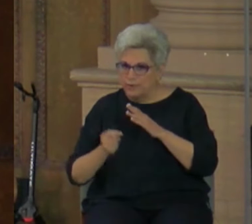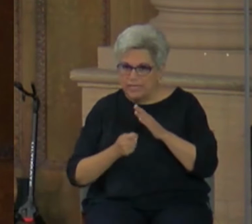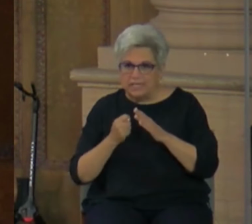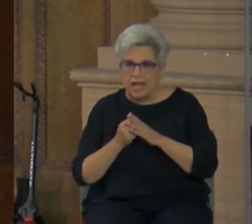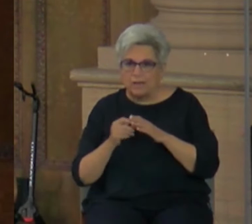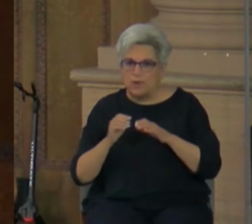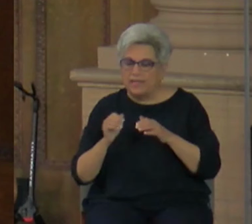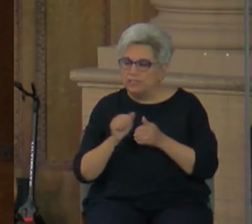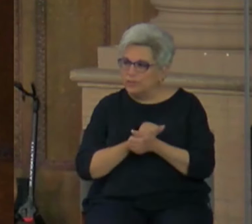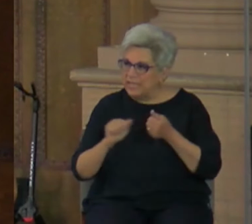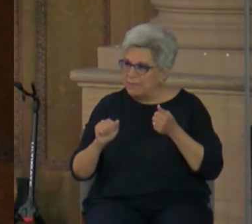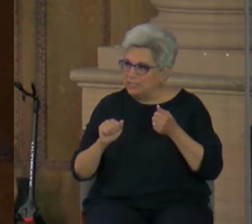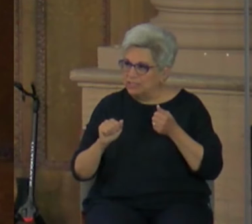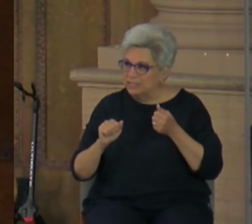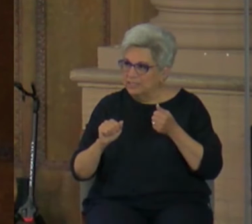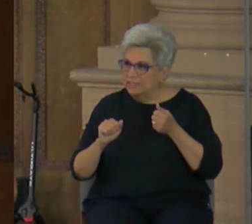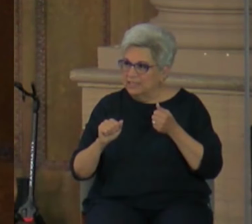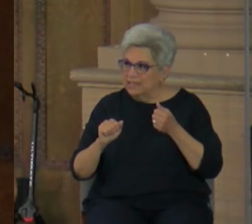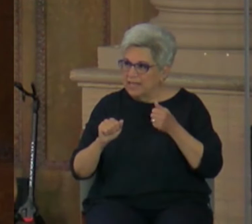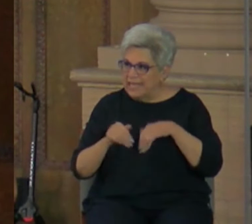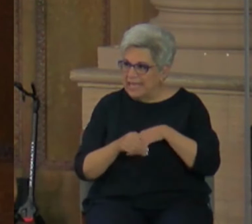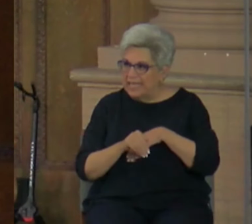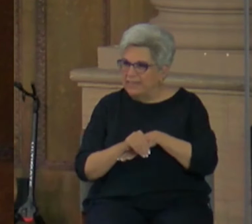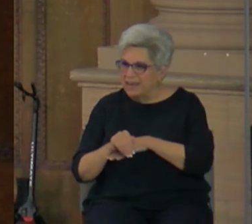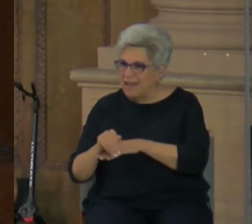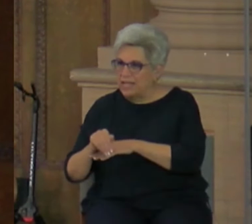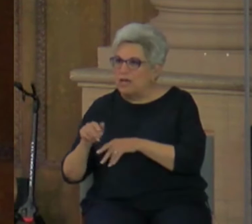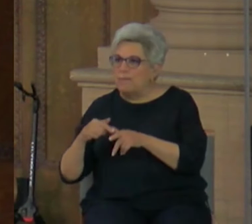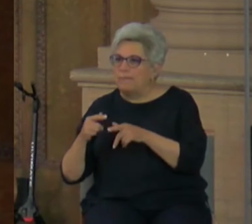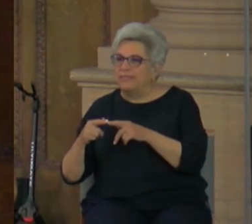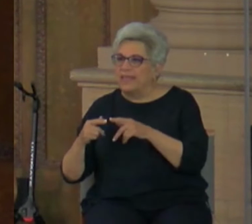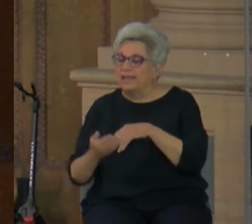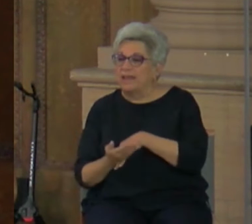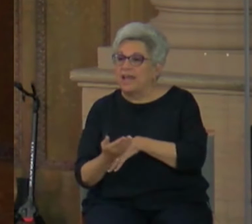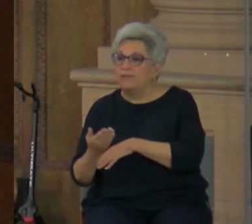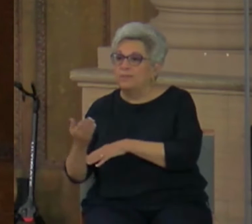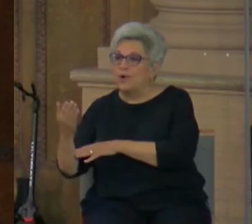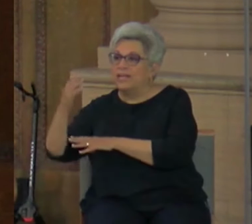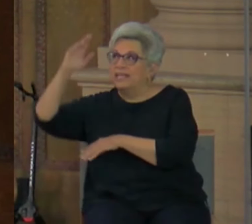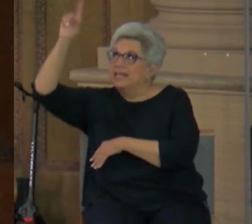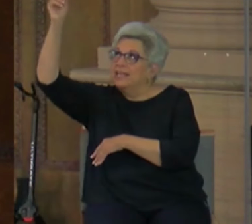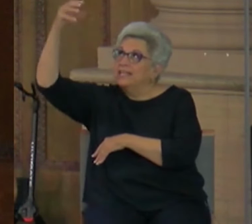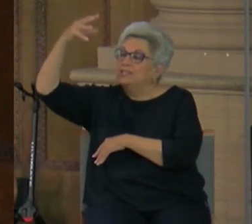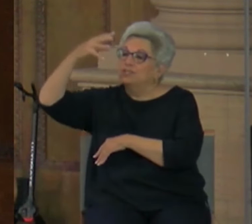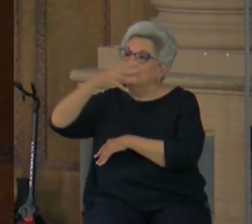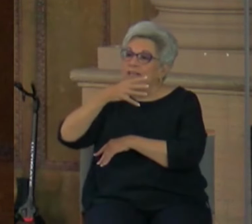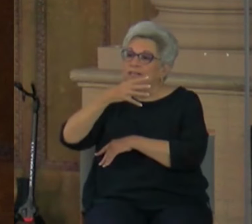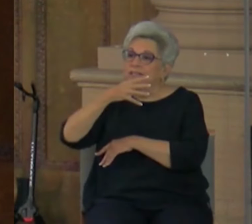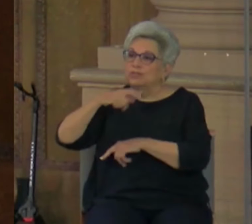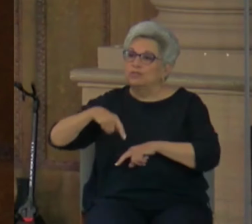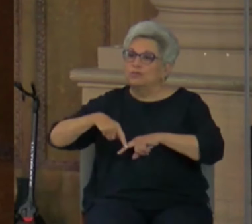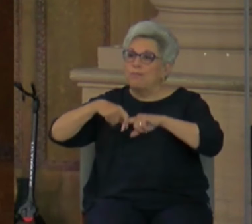he gives order to the morning, sets dawn in its place, turns on the lights to at least hit pause on their evil for another